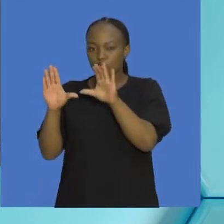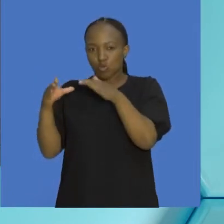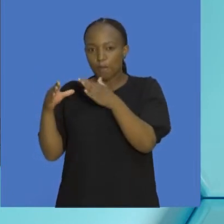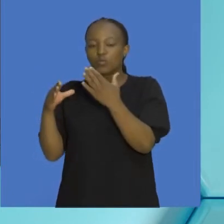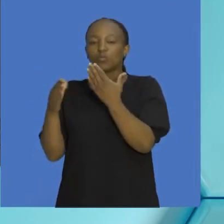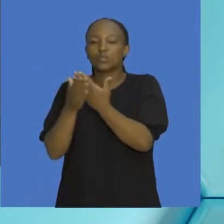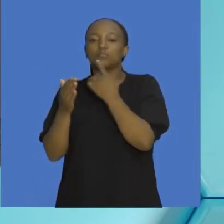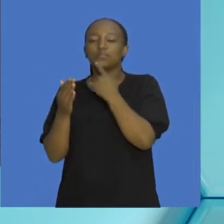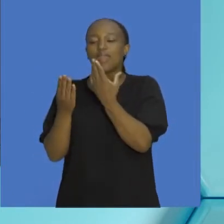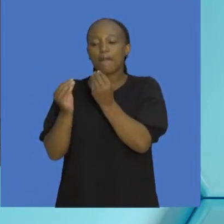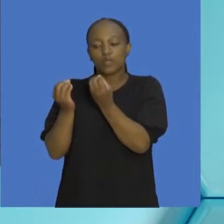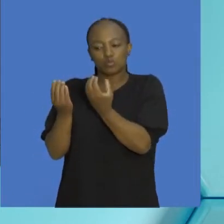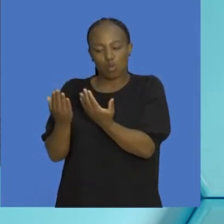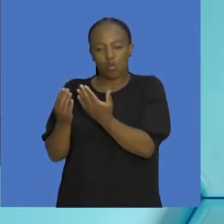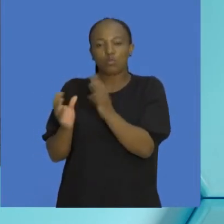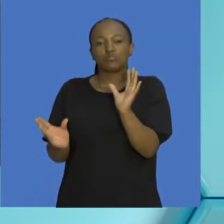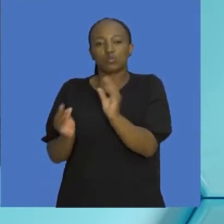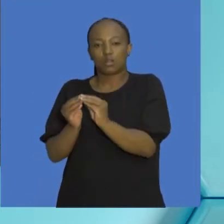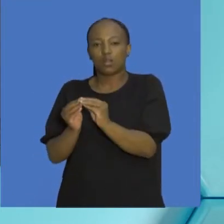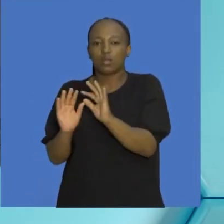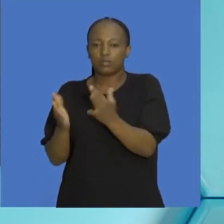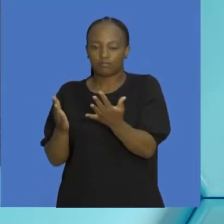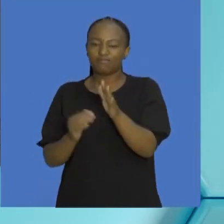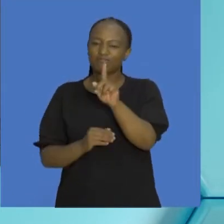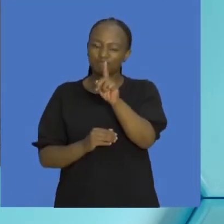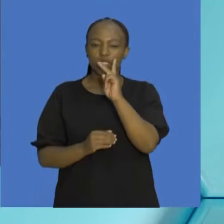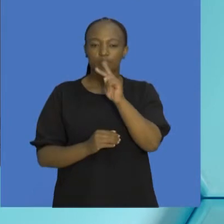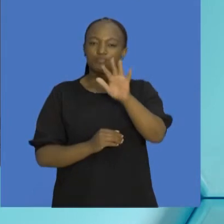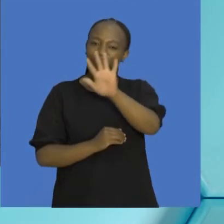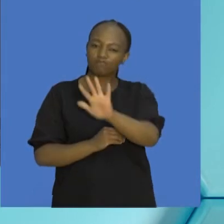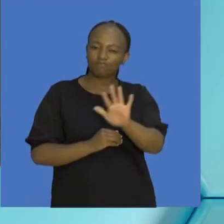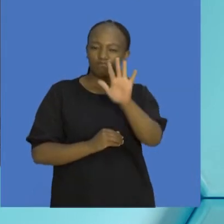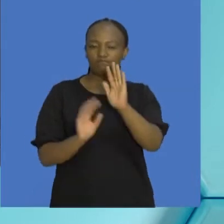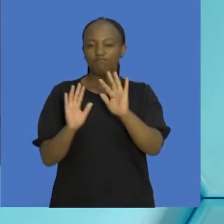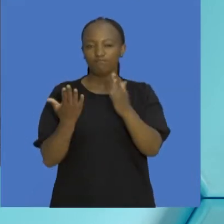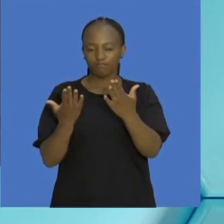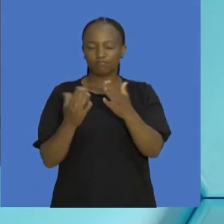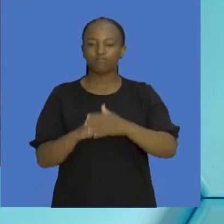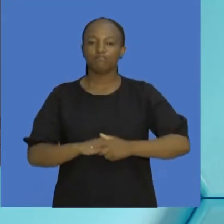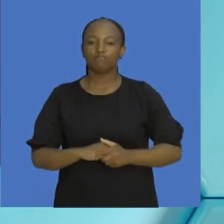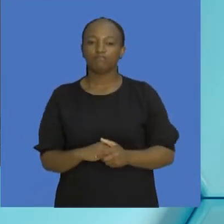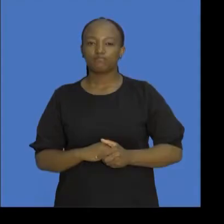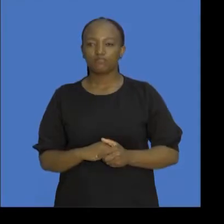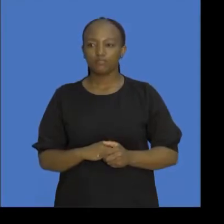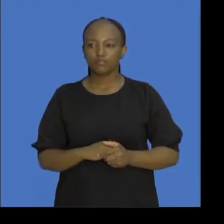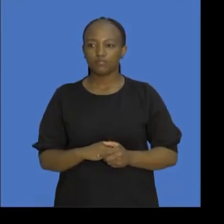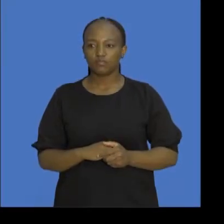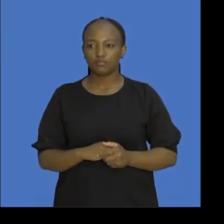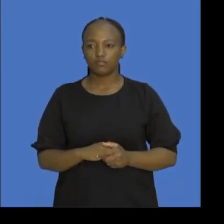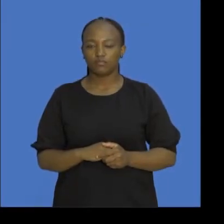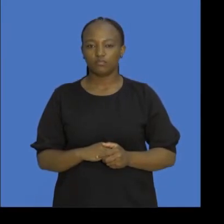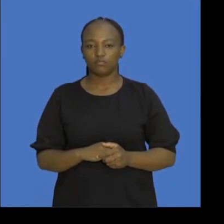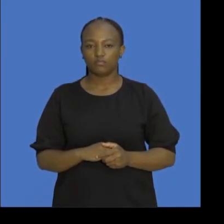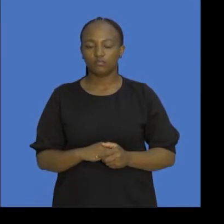data. Let's look what this estimated mean look like to us, okay, and how we interpret